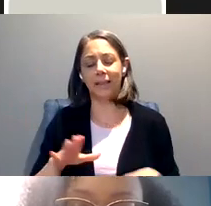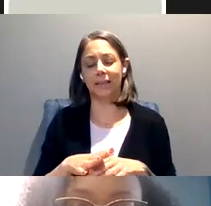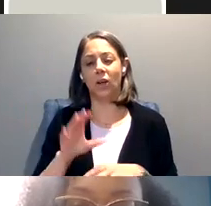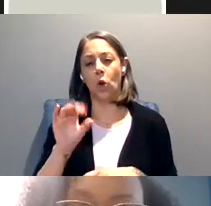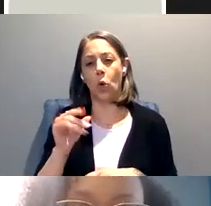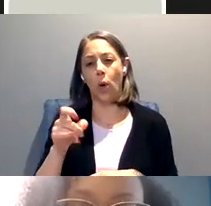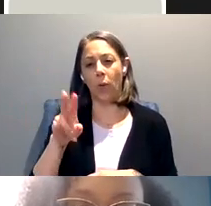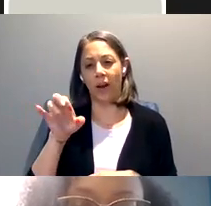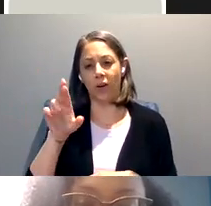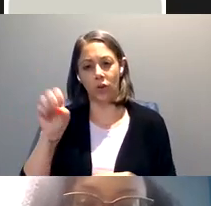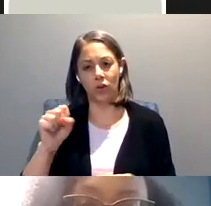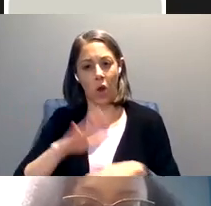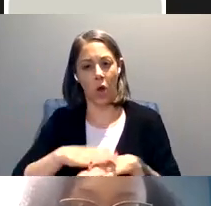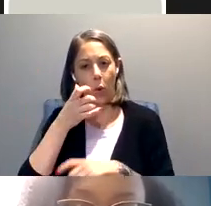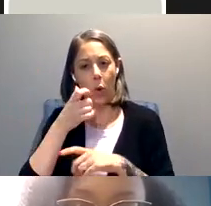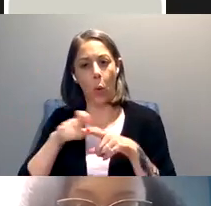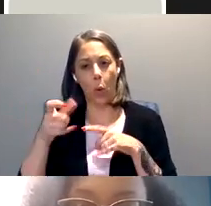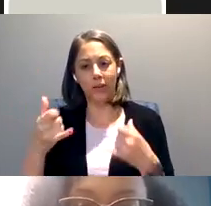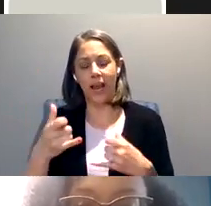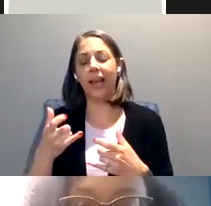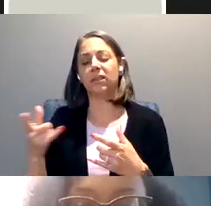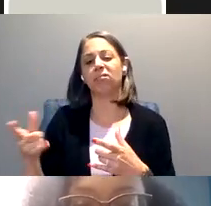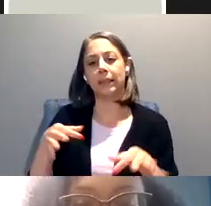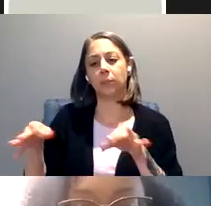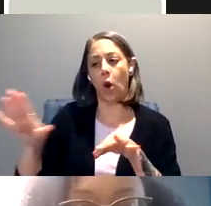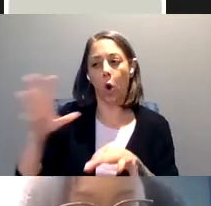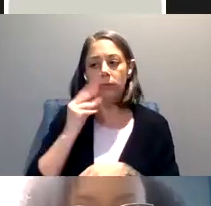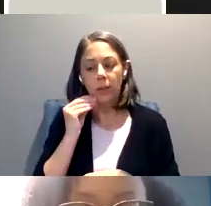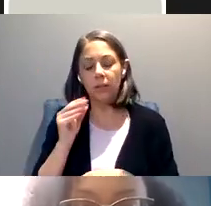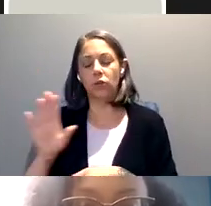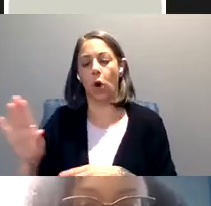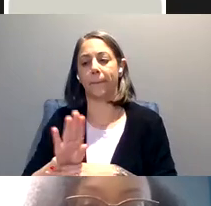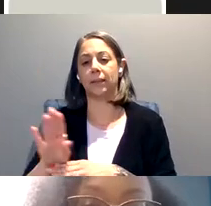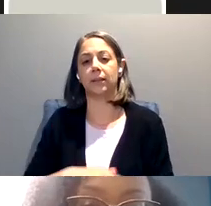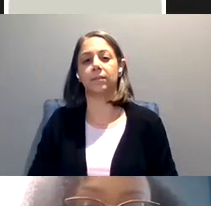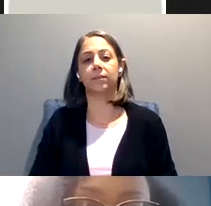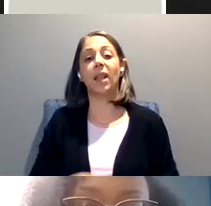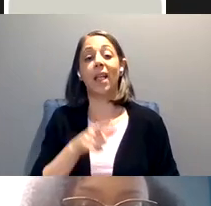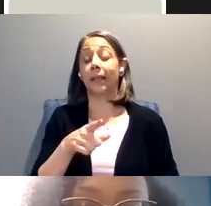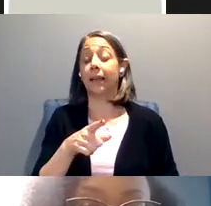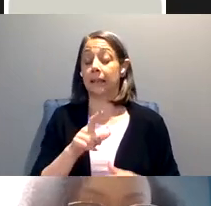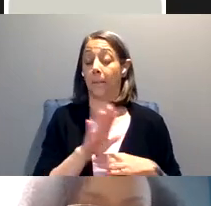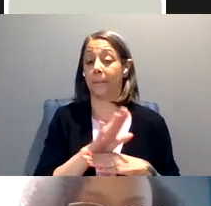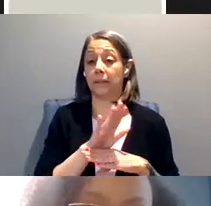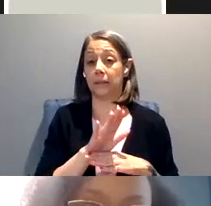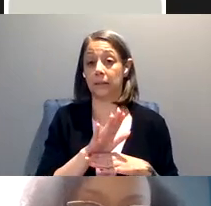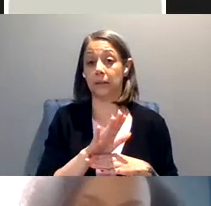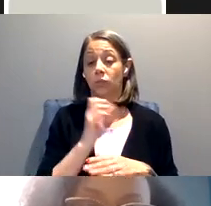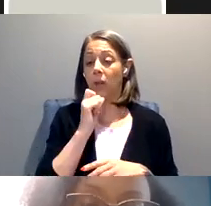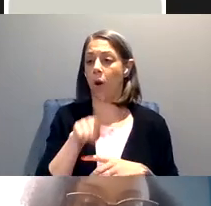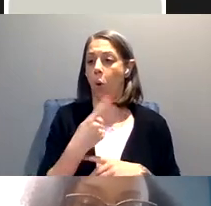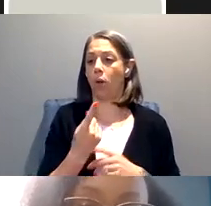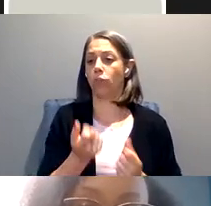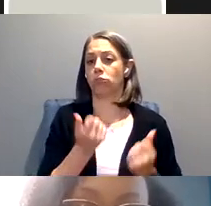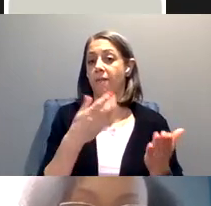little bit about her experience and her business. So these businesses have been found to not only provide better